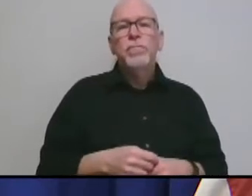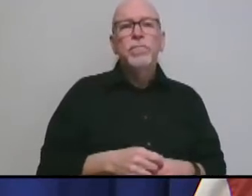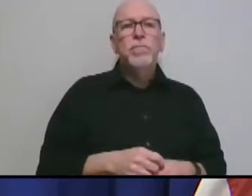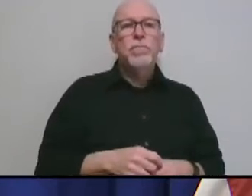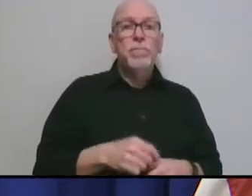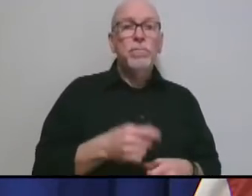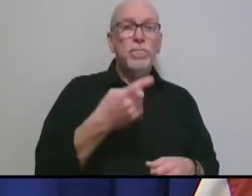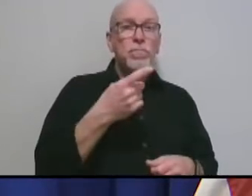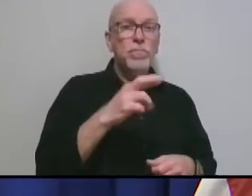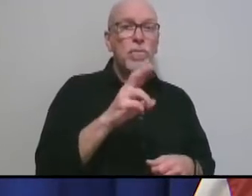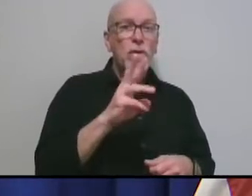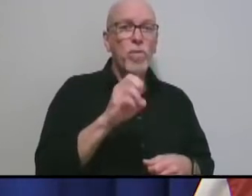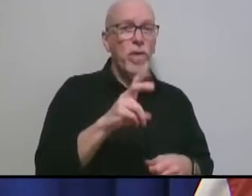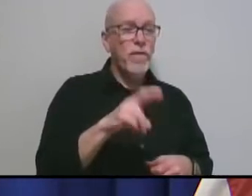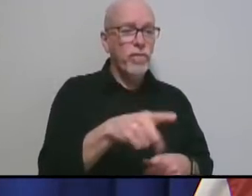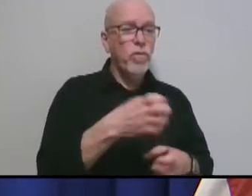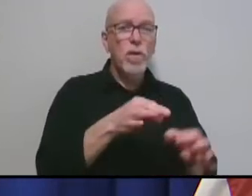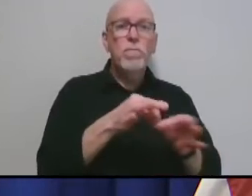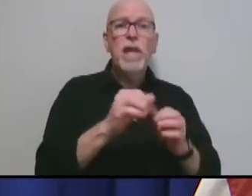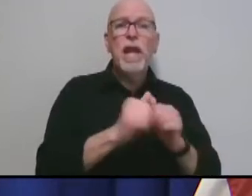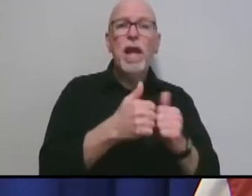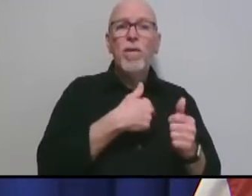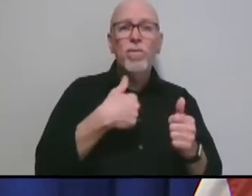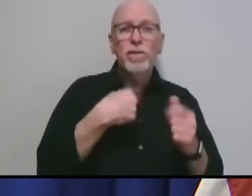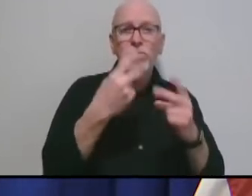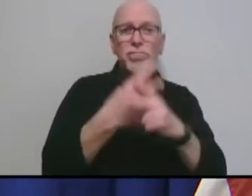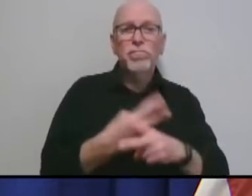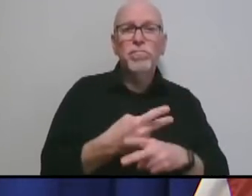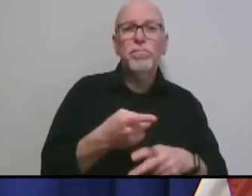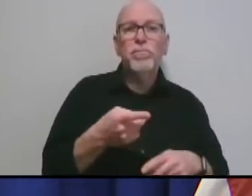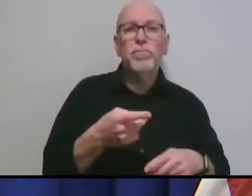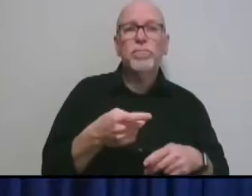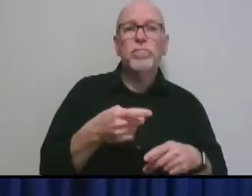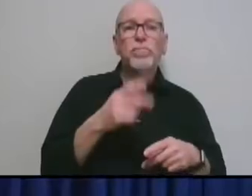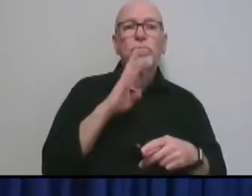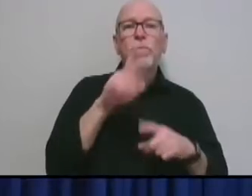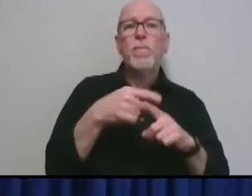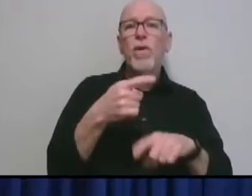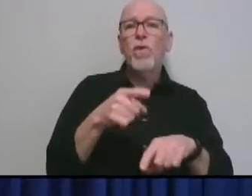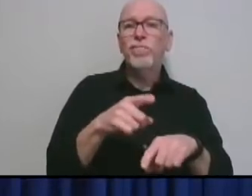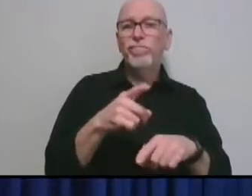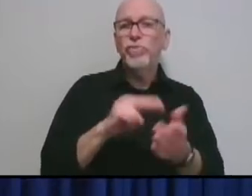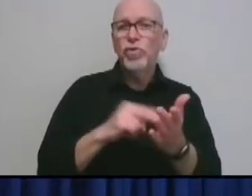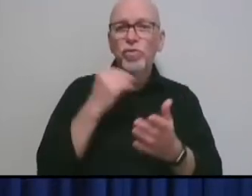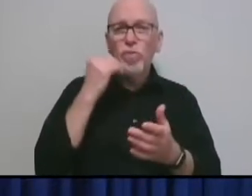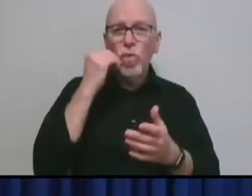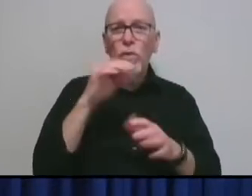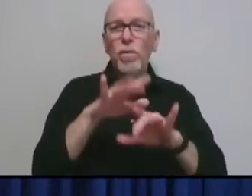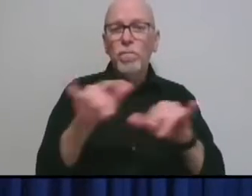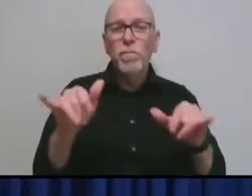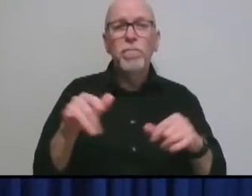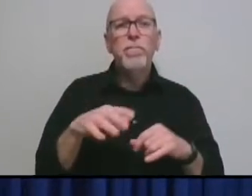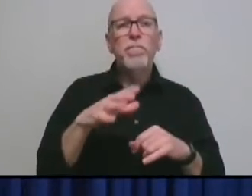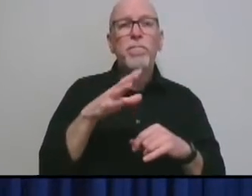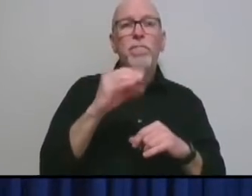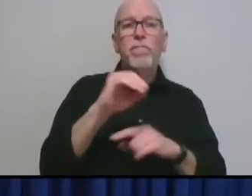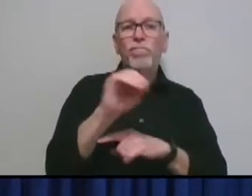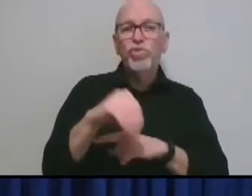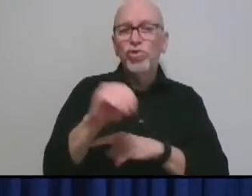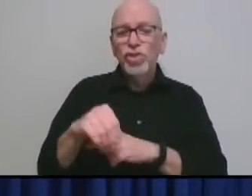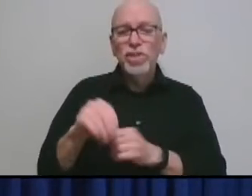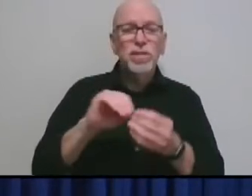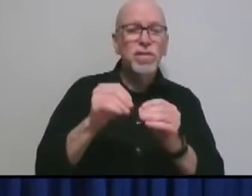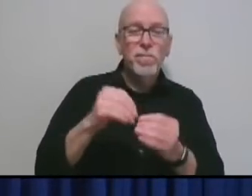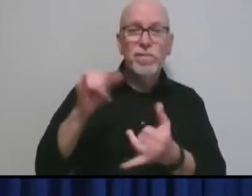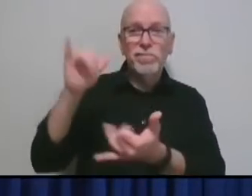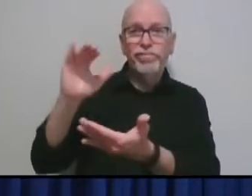talk about how we calibrate, including, I mean, we talked about the long-term care centers, but and you know, the percentages and the numbers dropping